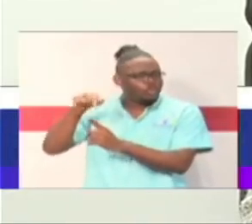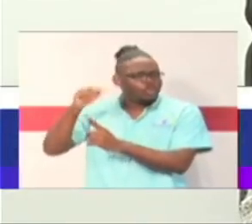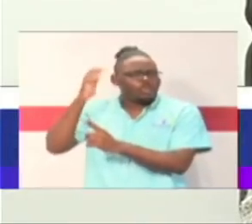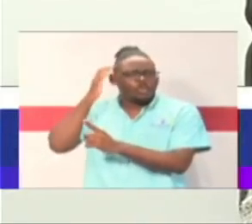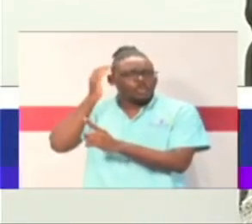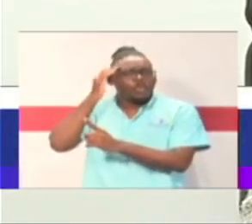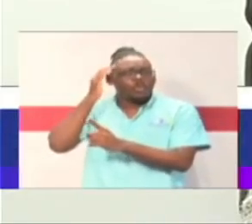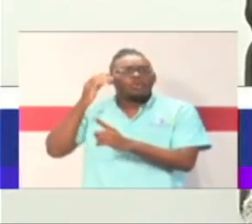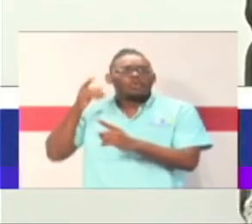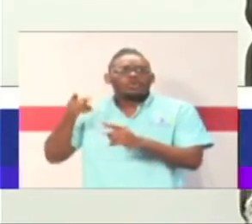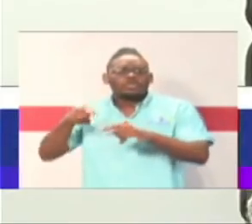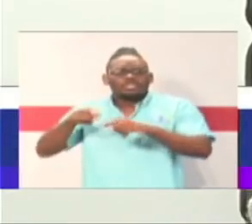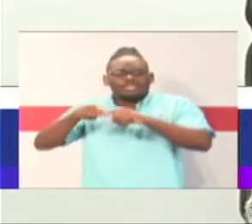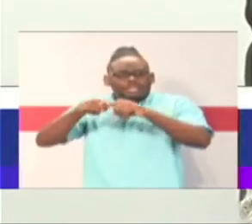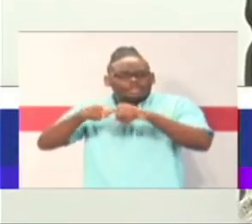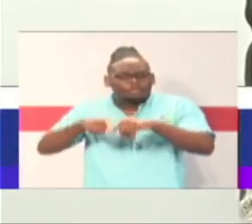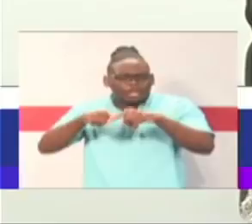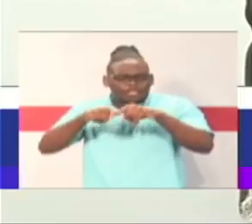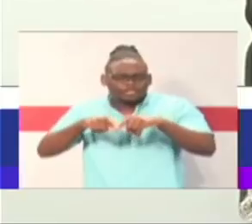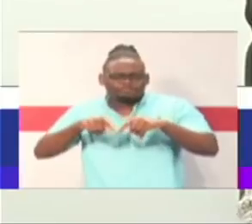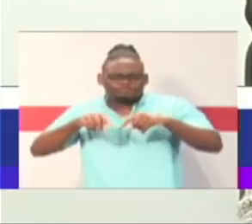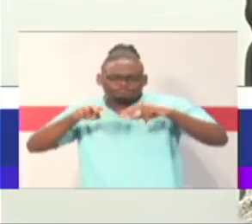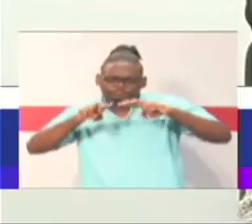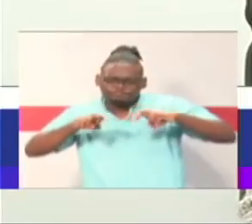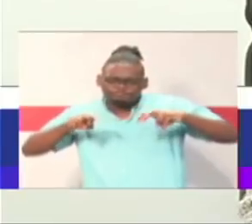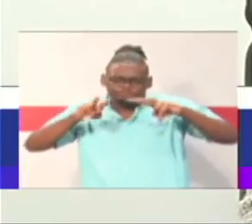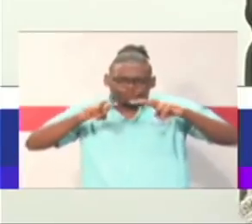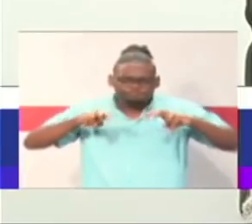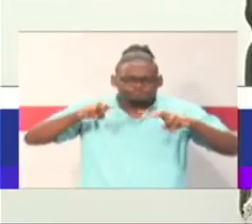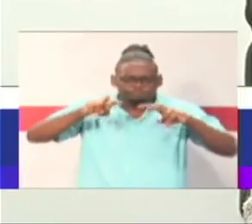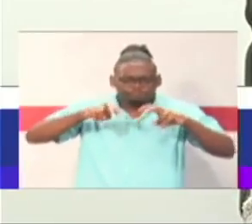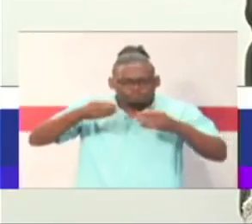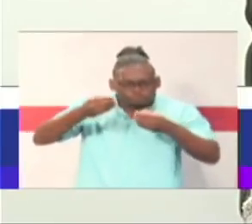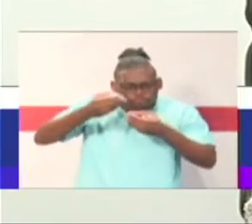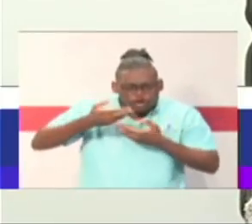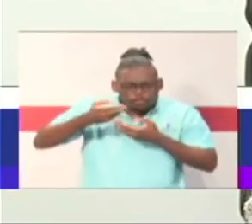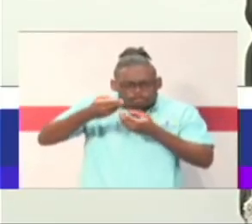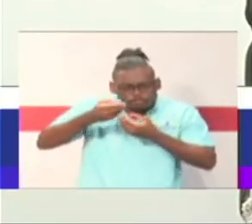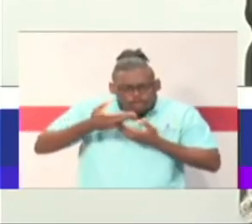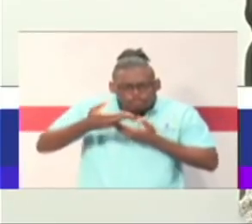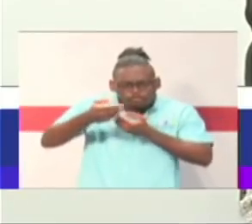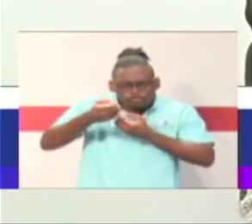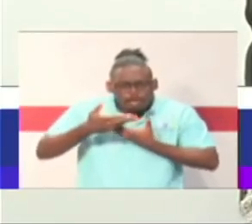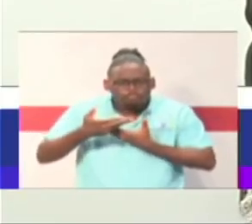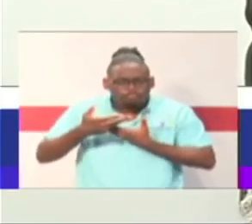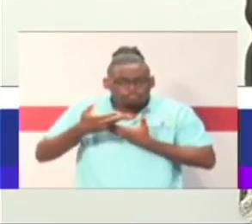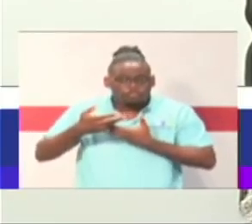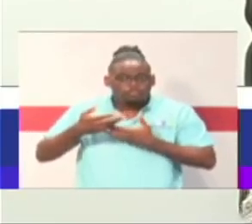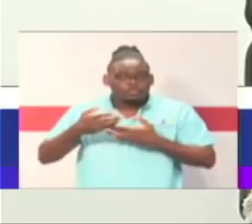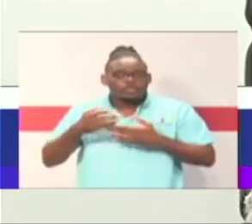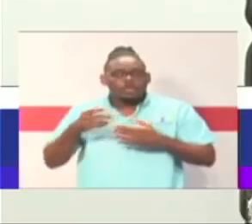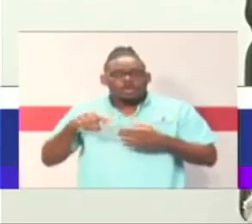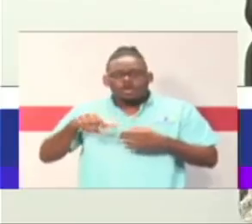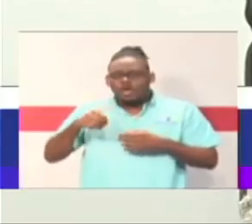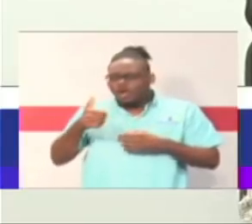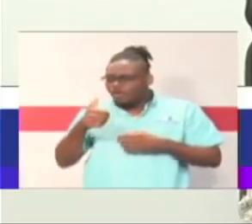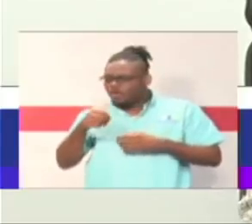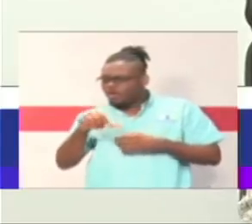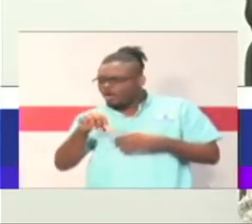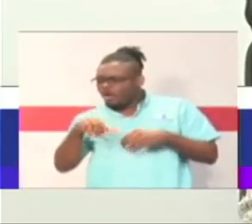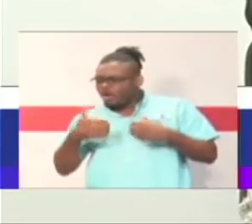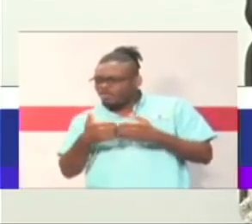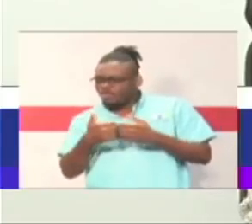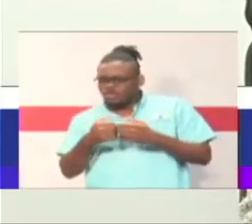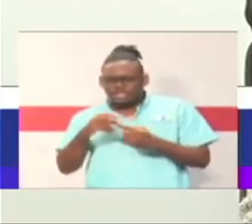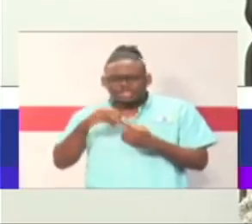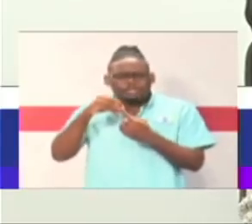And our evidence in the case of the parallel healthcare system and the allocation of resources is based on the World Health Organization data